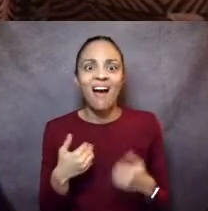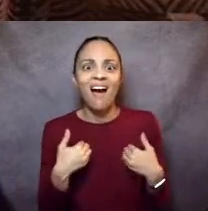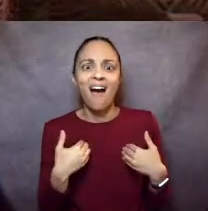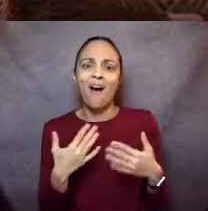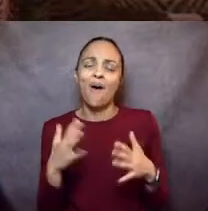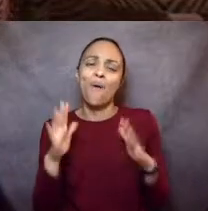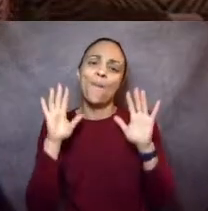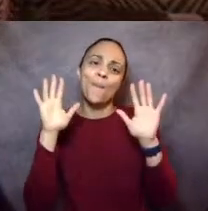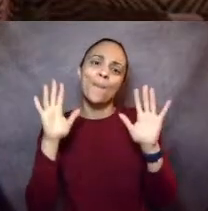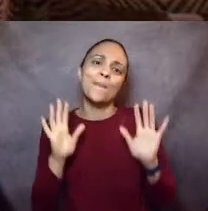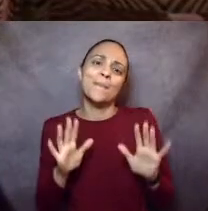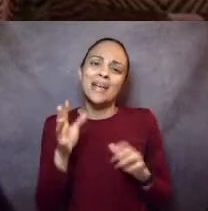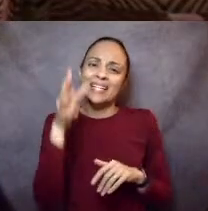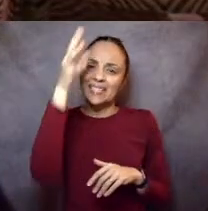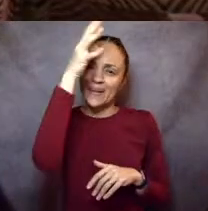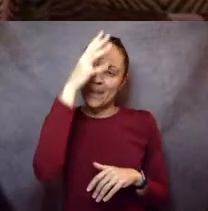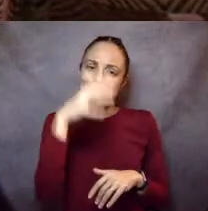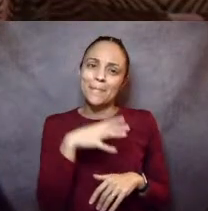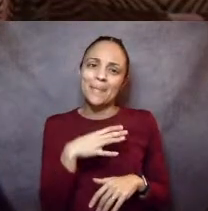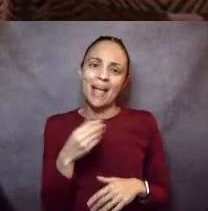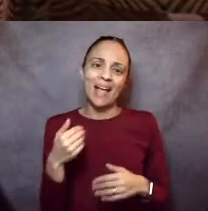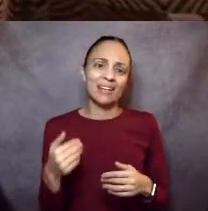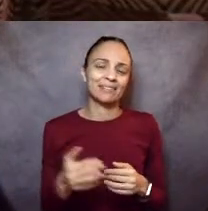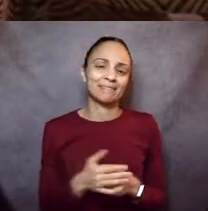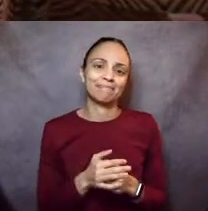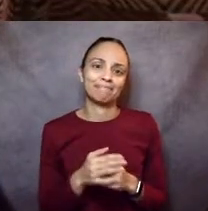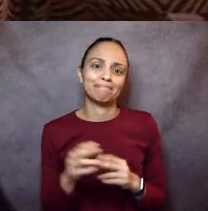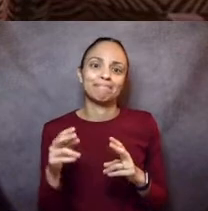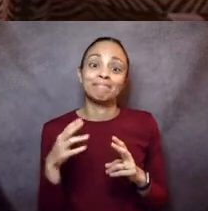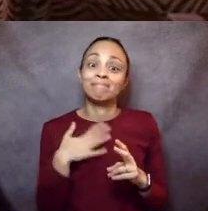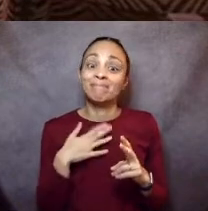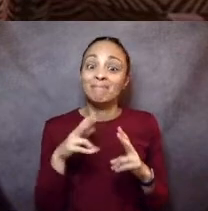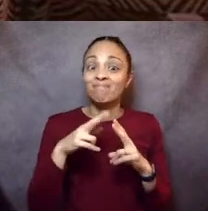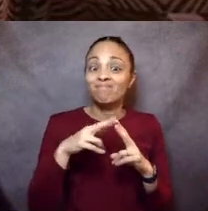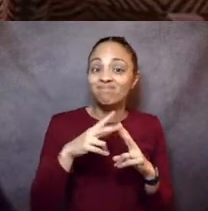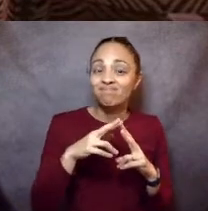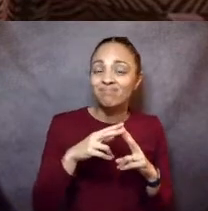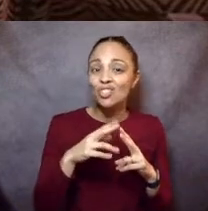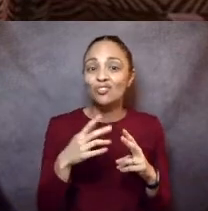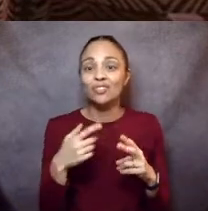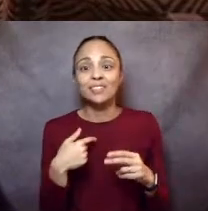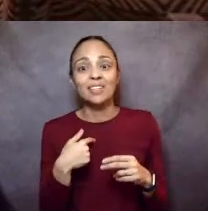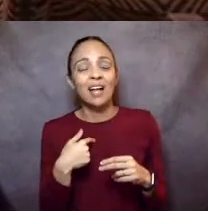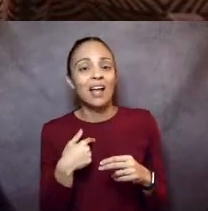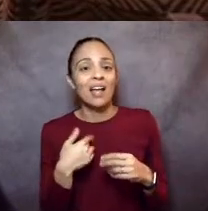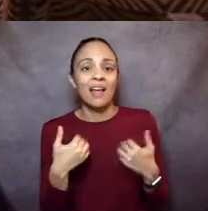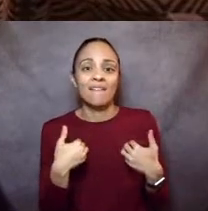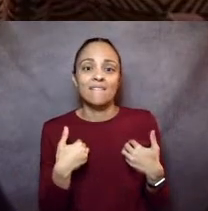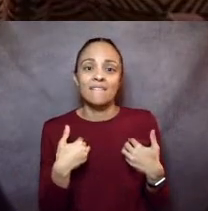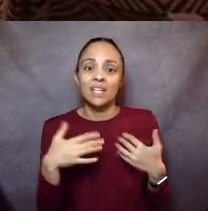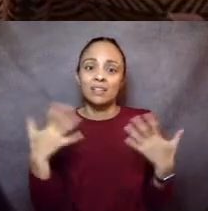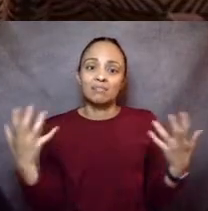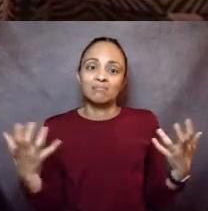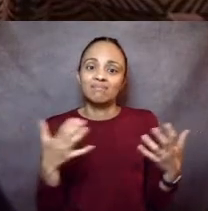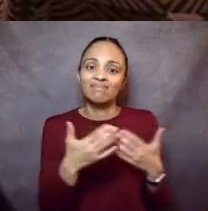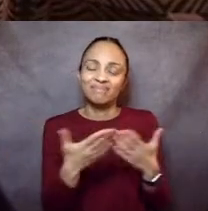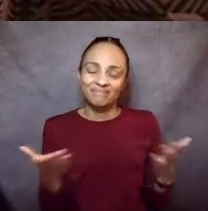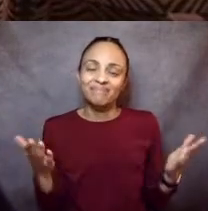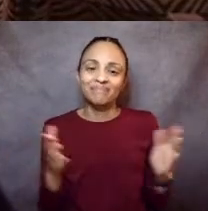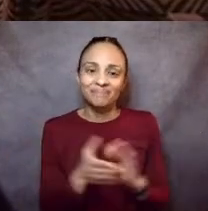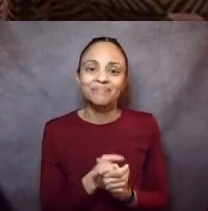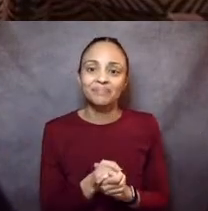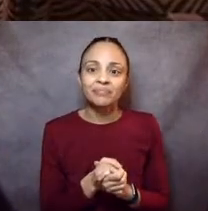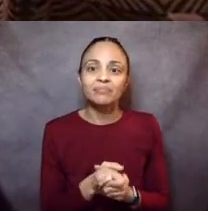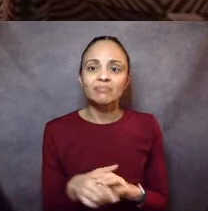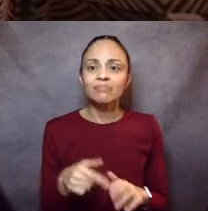I'm a lover and I'm a friend. So we're so many things, right? And I like to